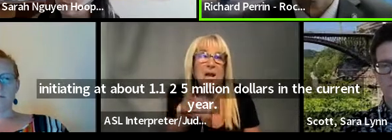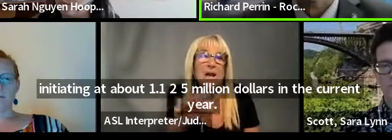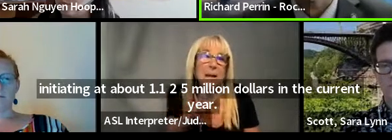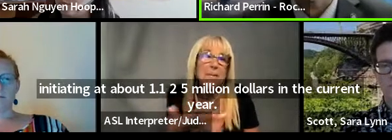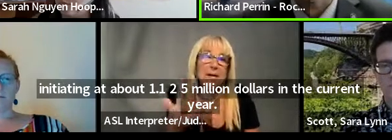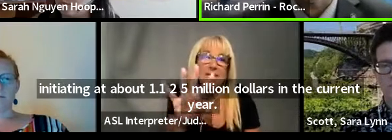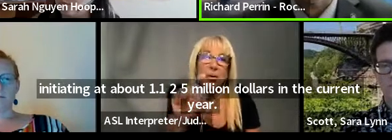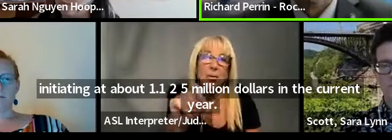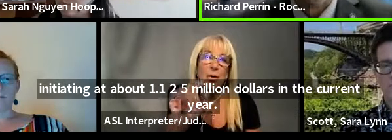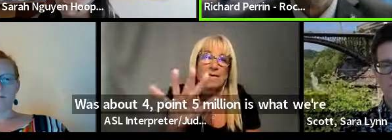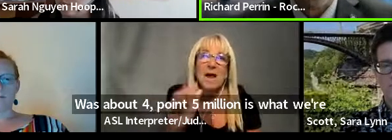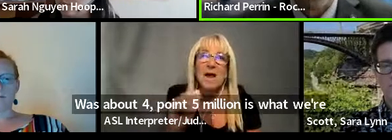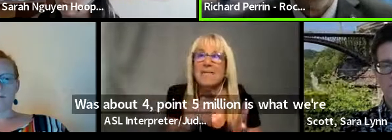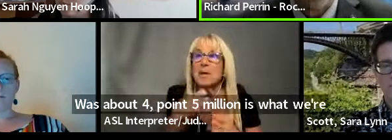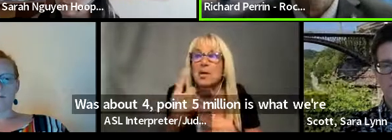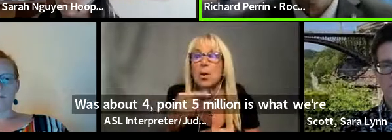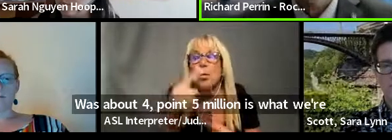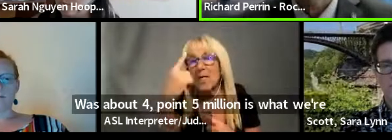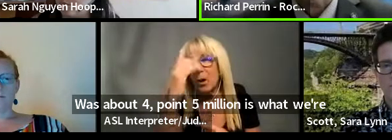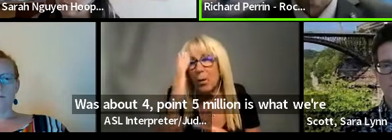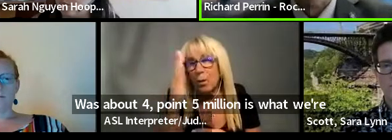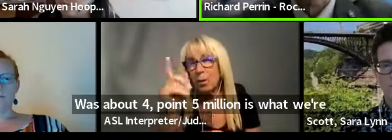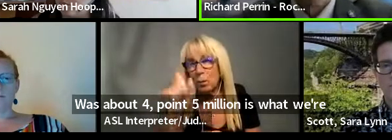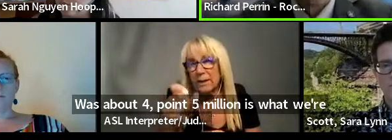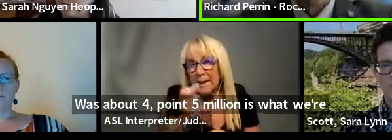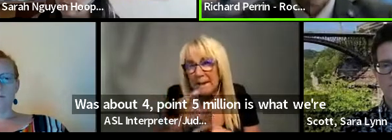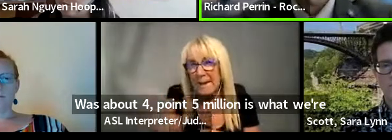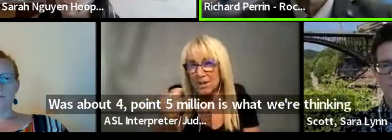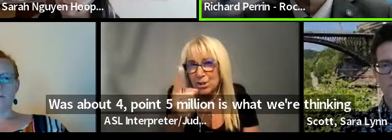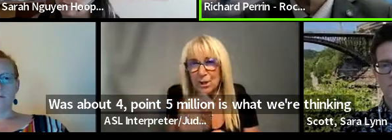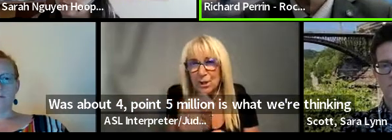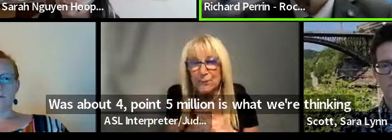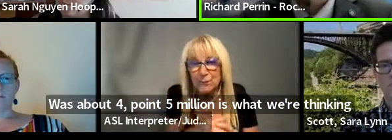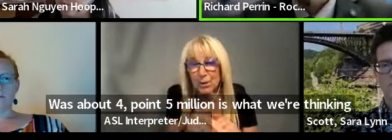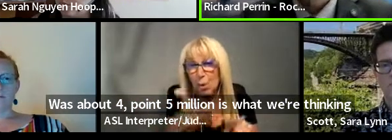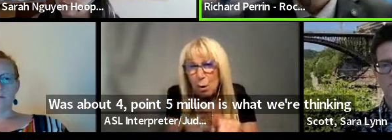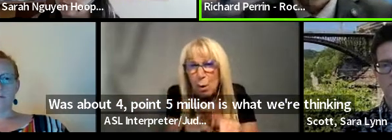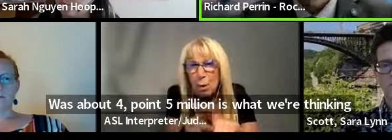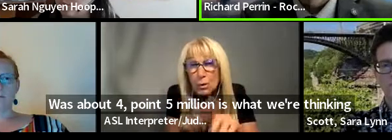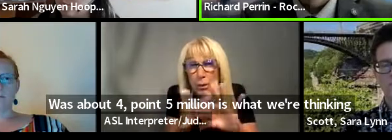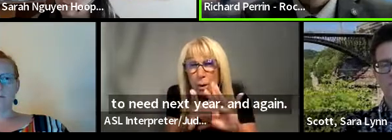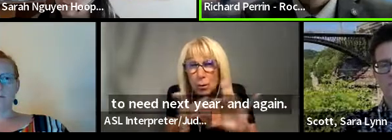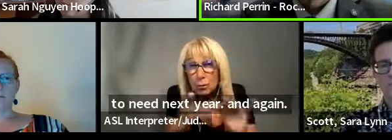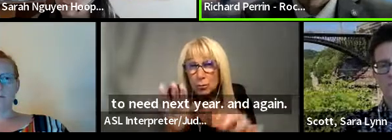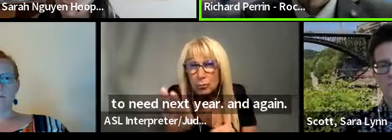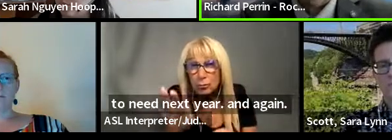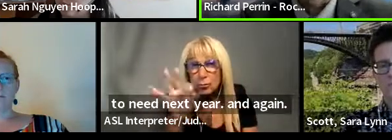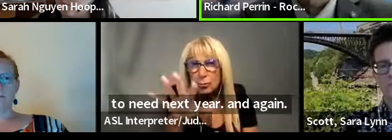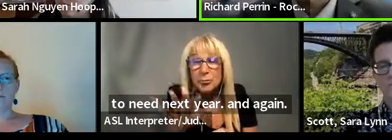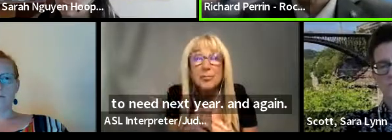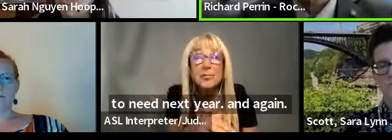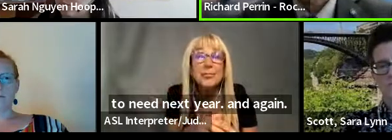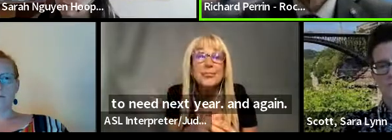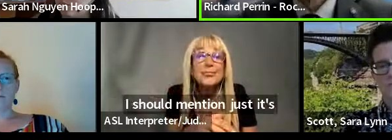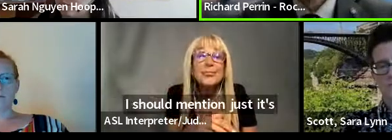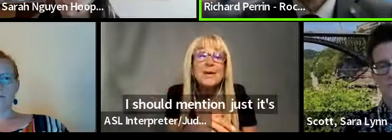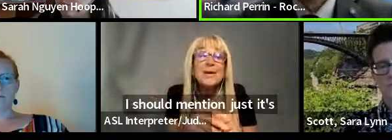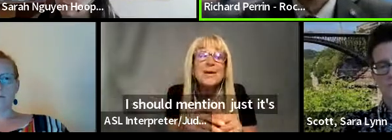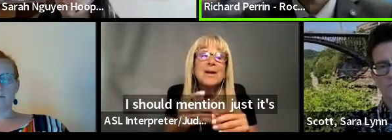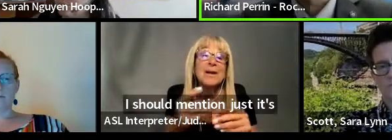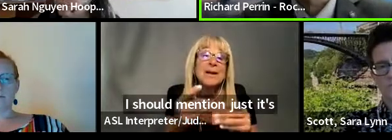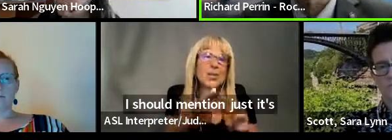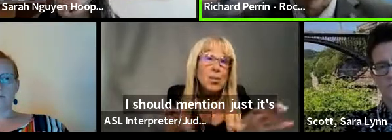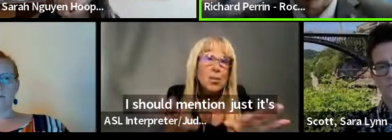what we're thinking we're going to need next year. And again, I should mention, just it's always worth restating at this point in